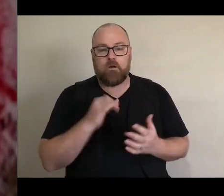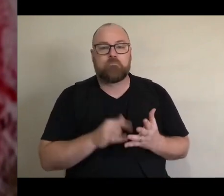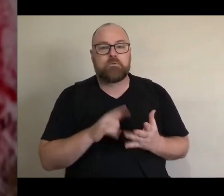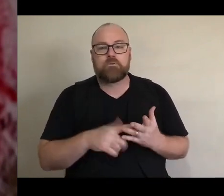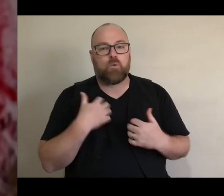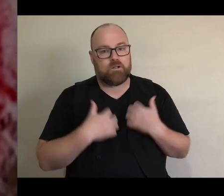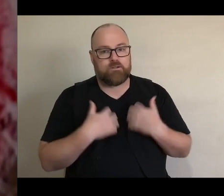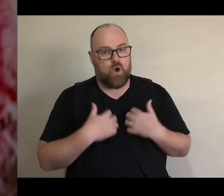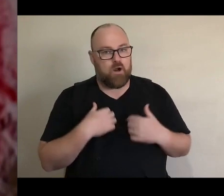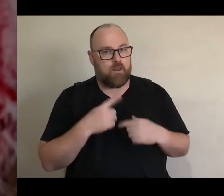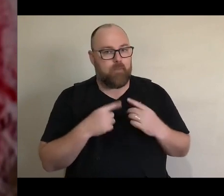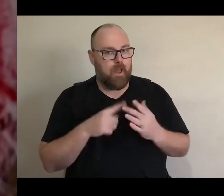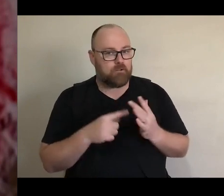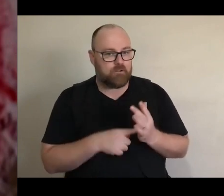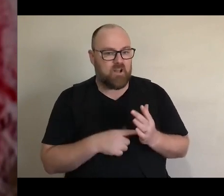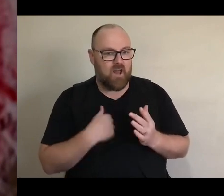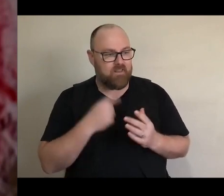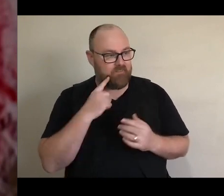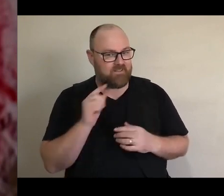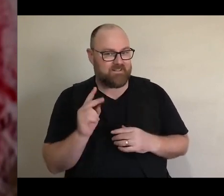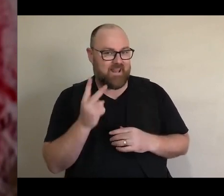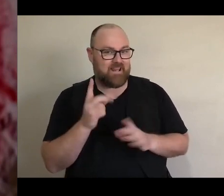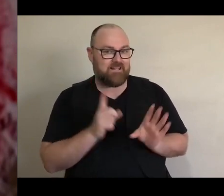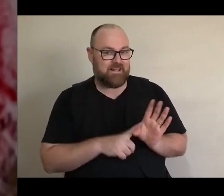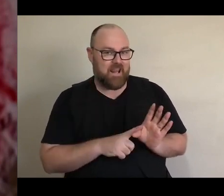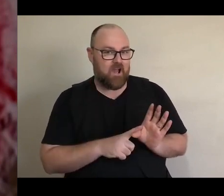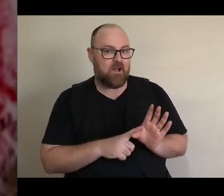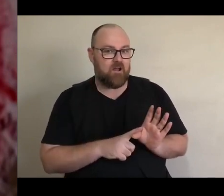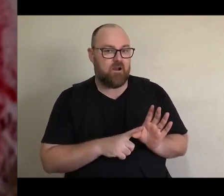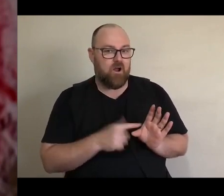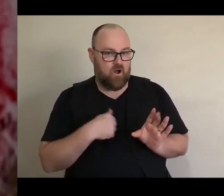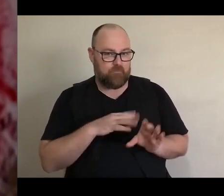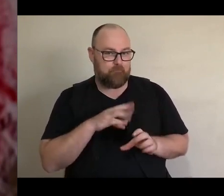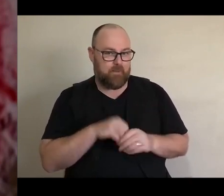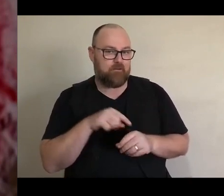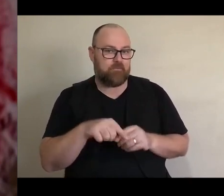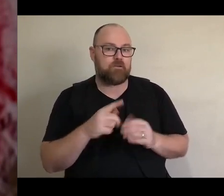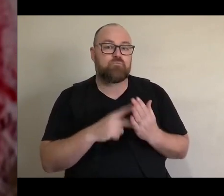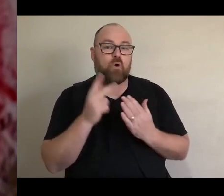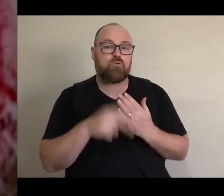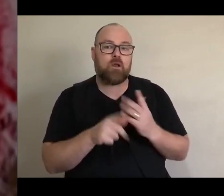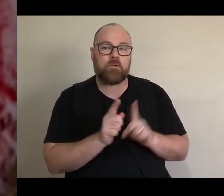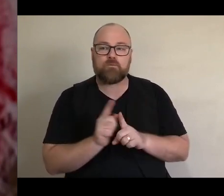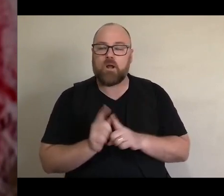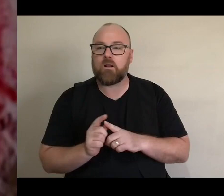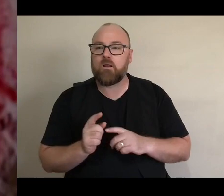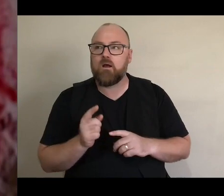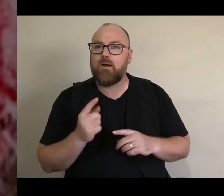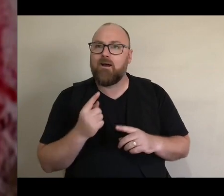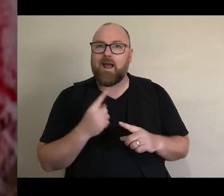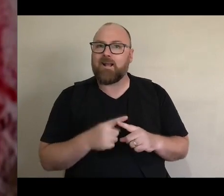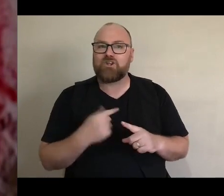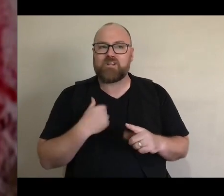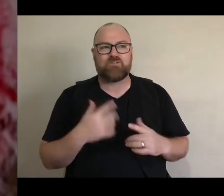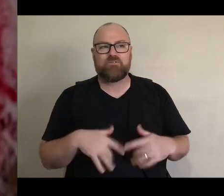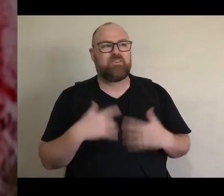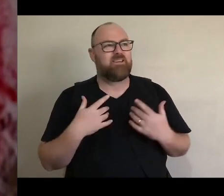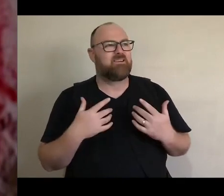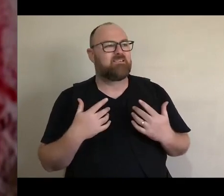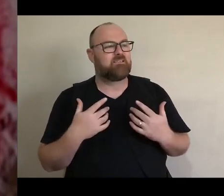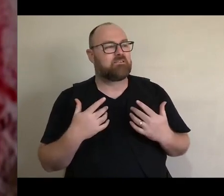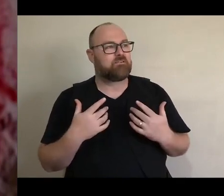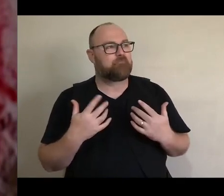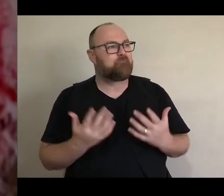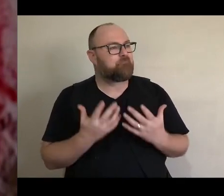is probably the second year now that I've been a part of the program as well. And just to see, like,